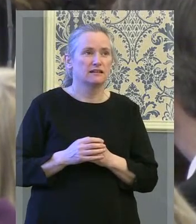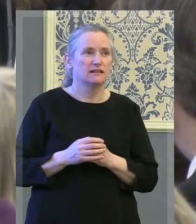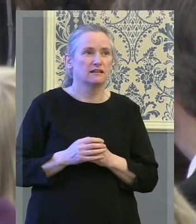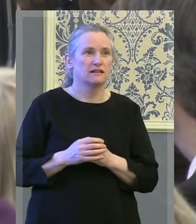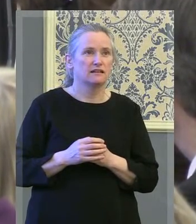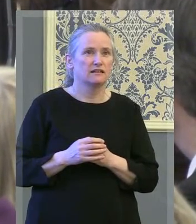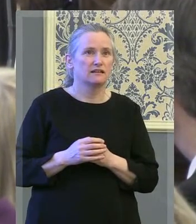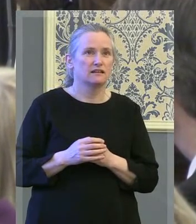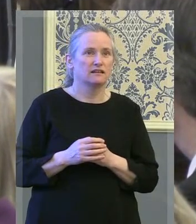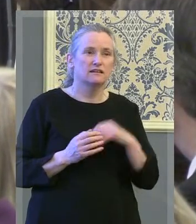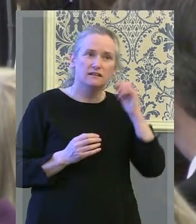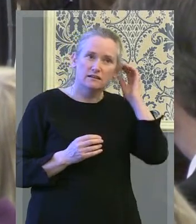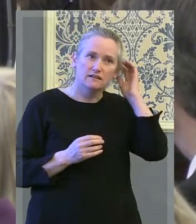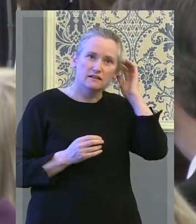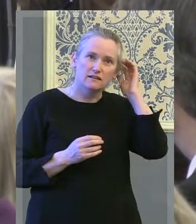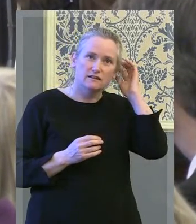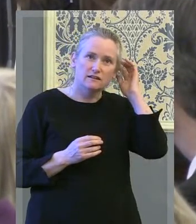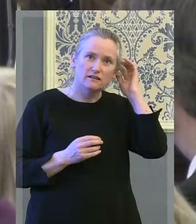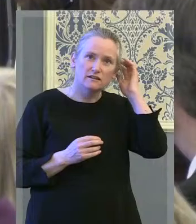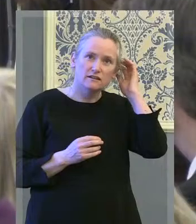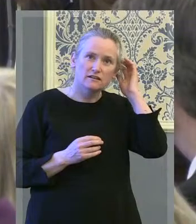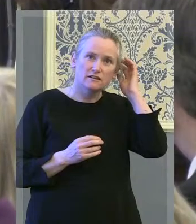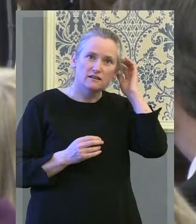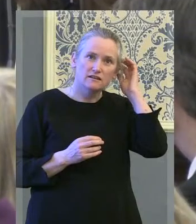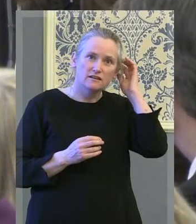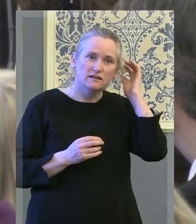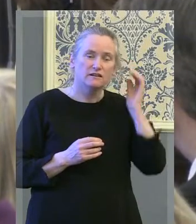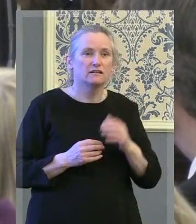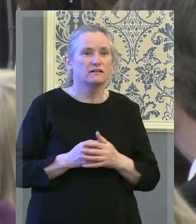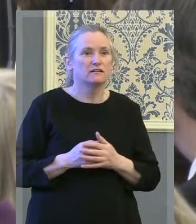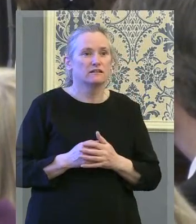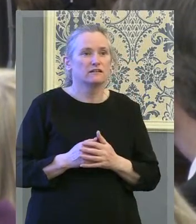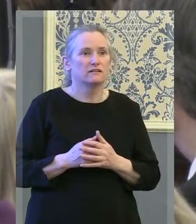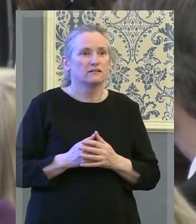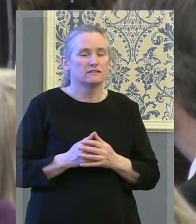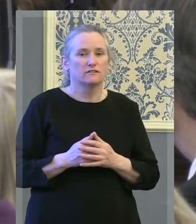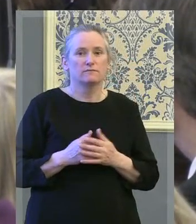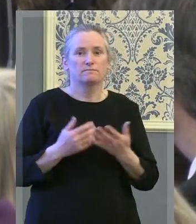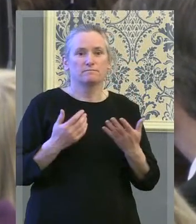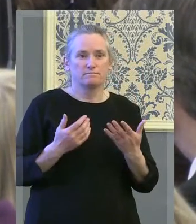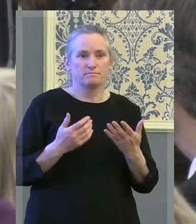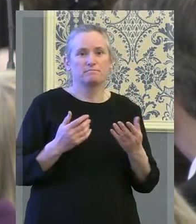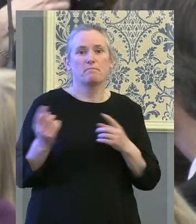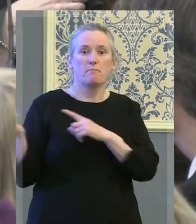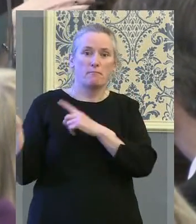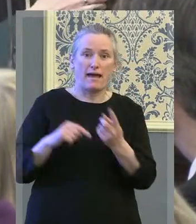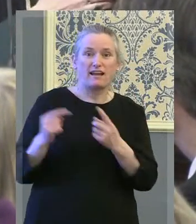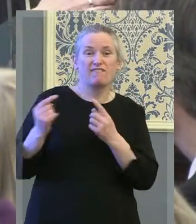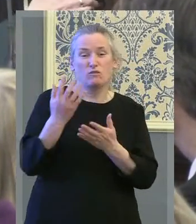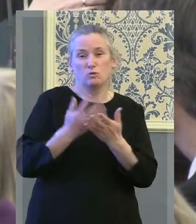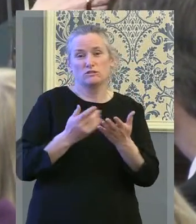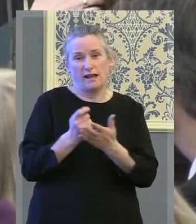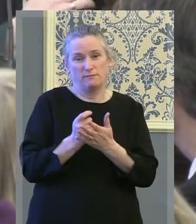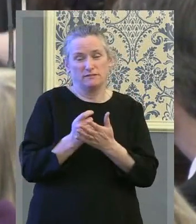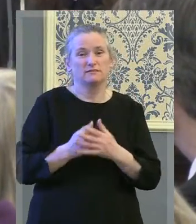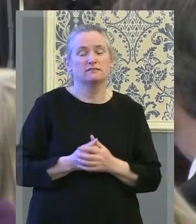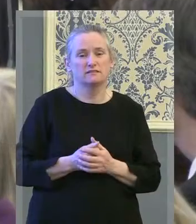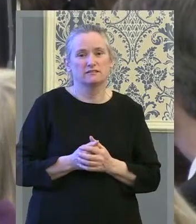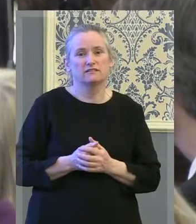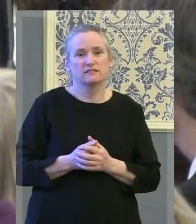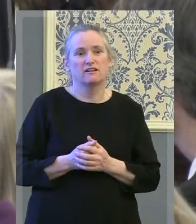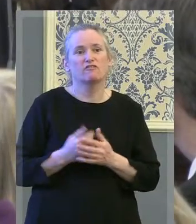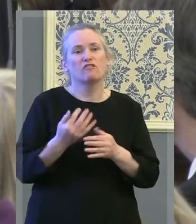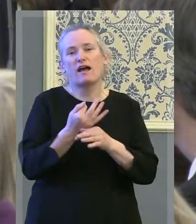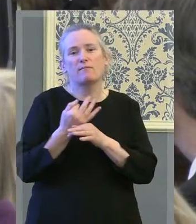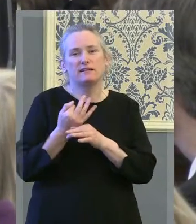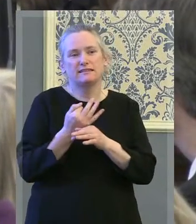in those early years. And of course, from then until about 1967, I think we only came back a couple of times for